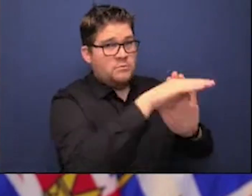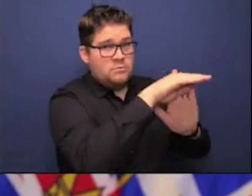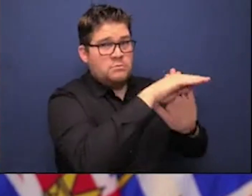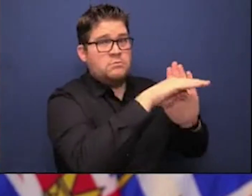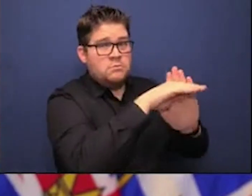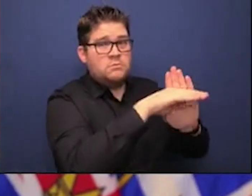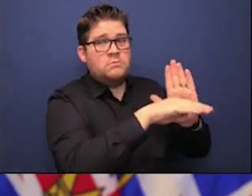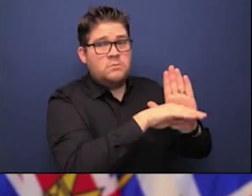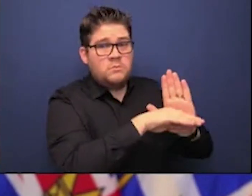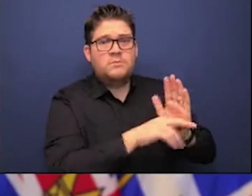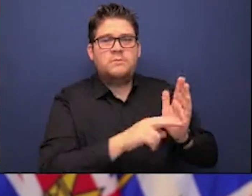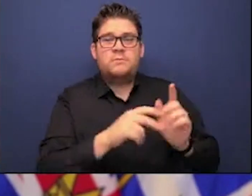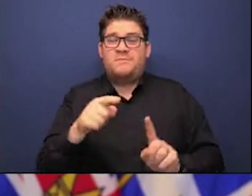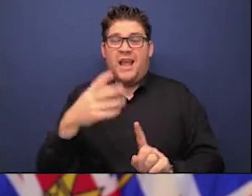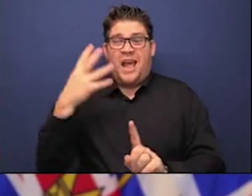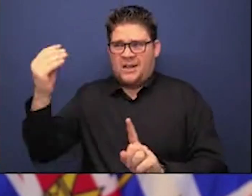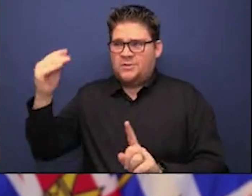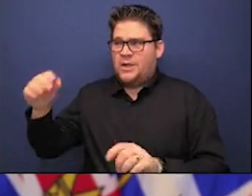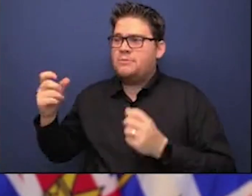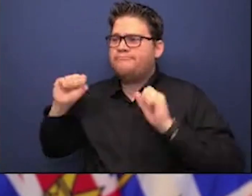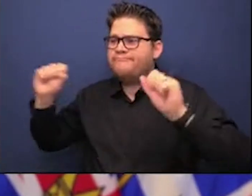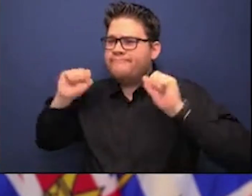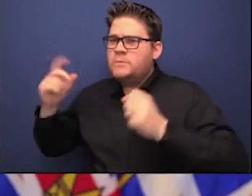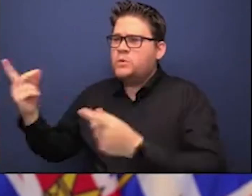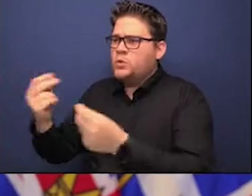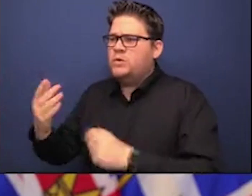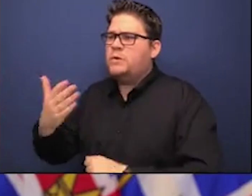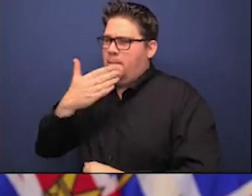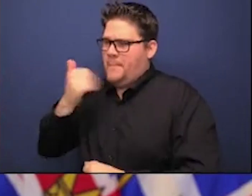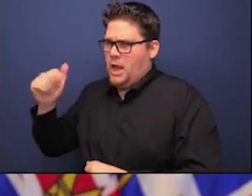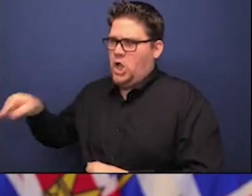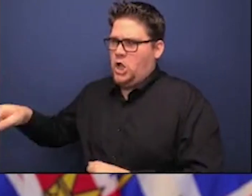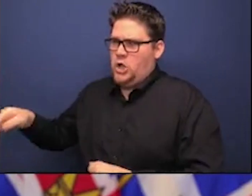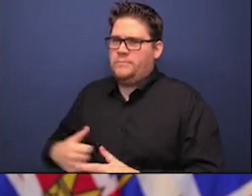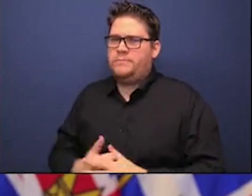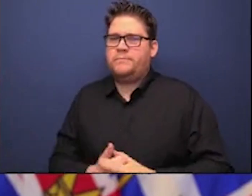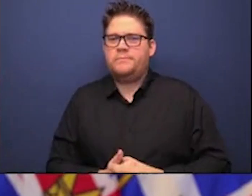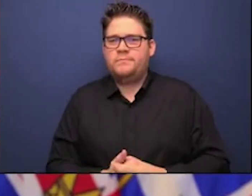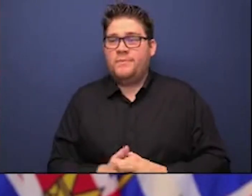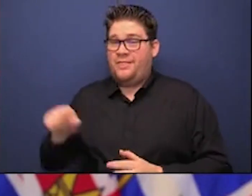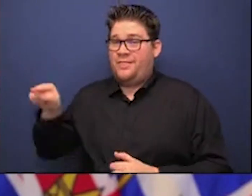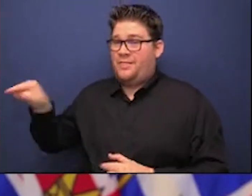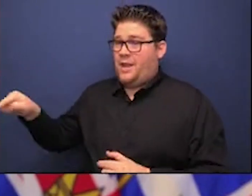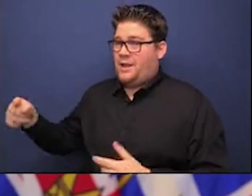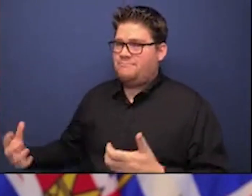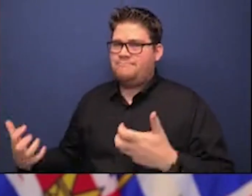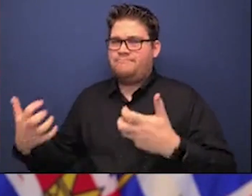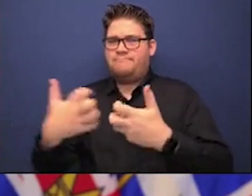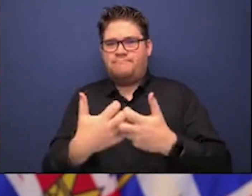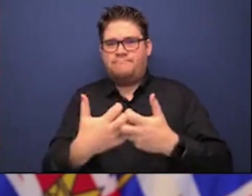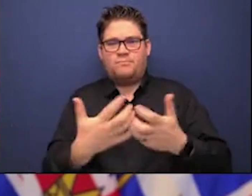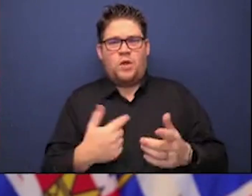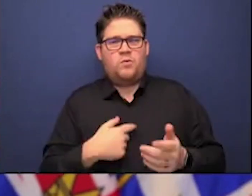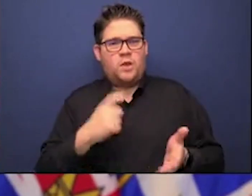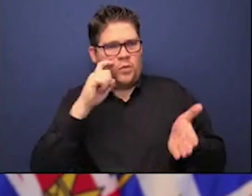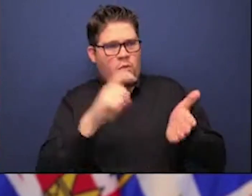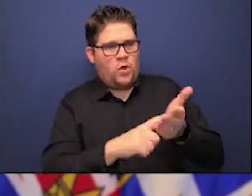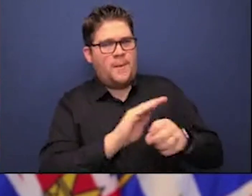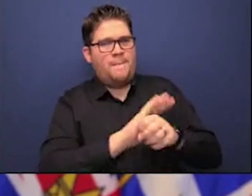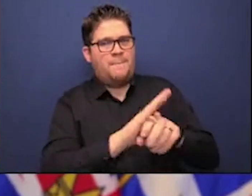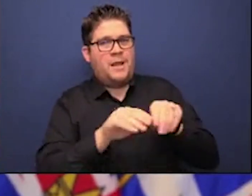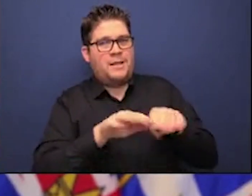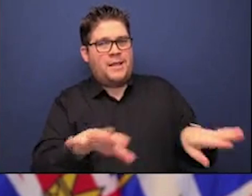last months about this virus and how it is more easily transmitted in certain months of the year as well as in certain